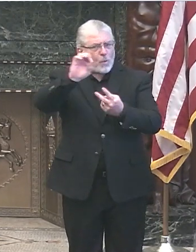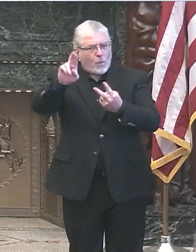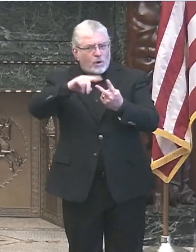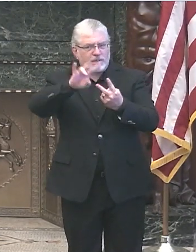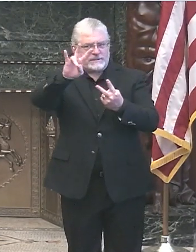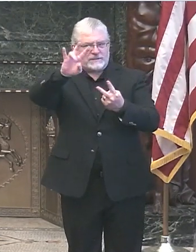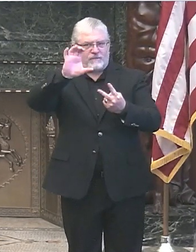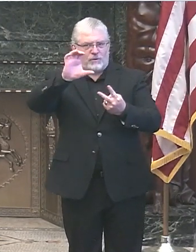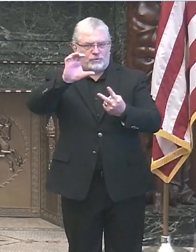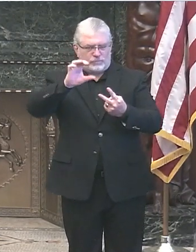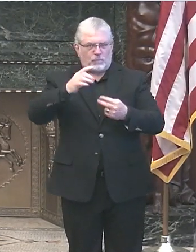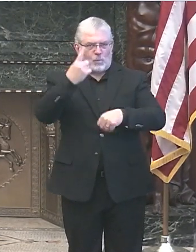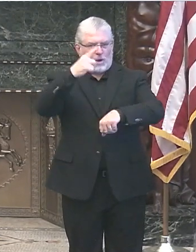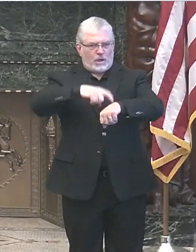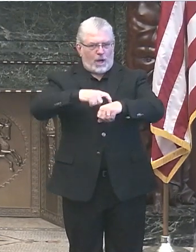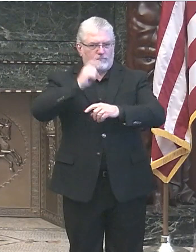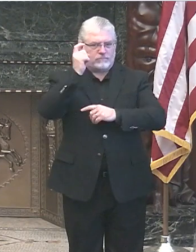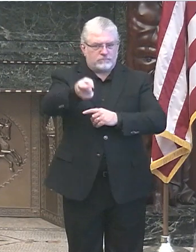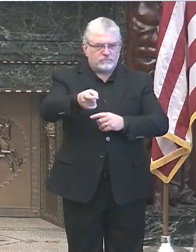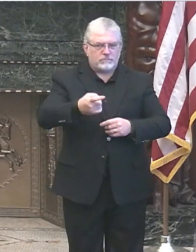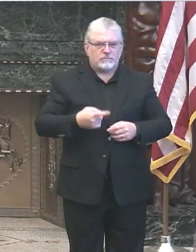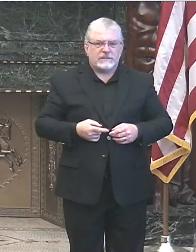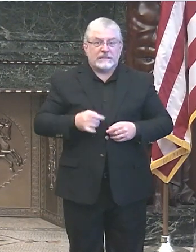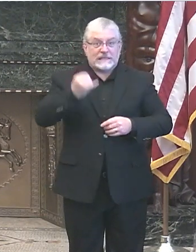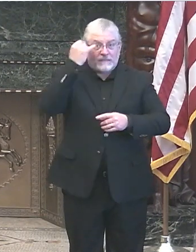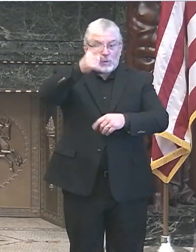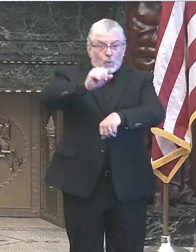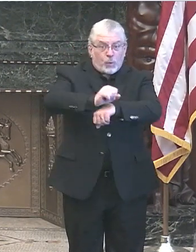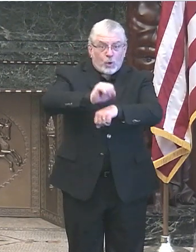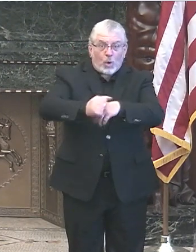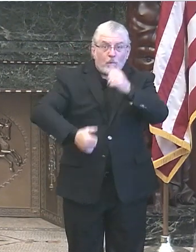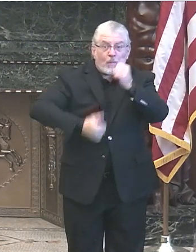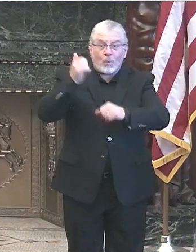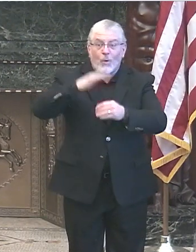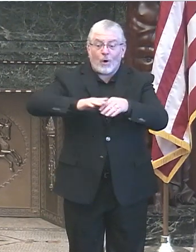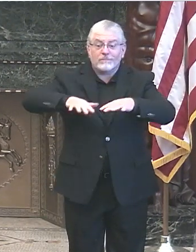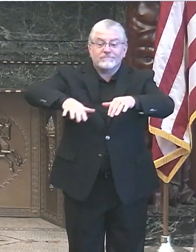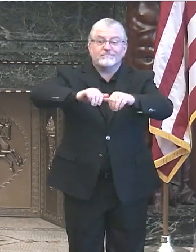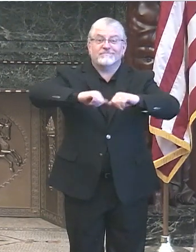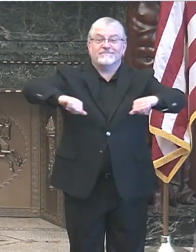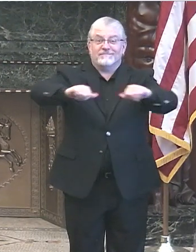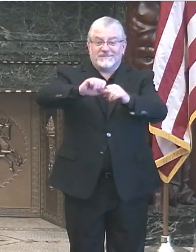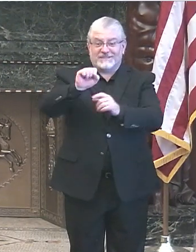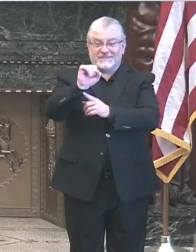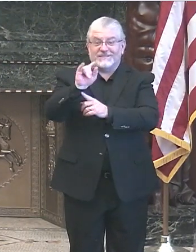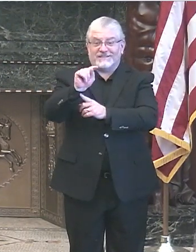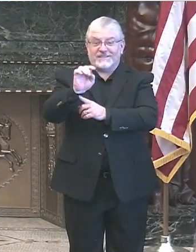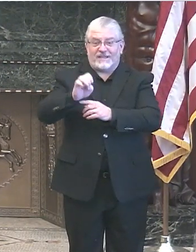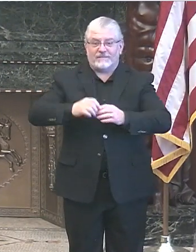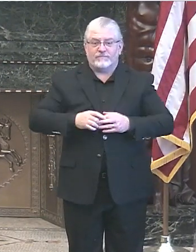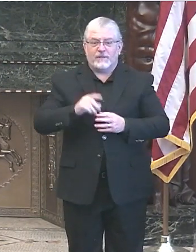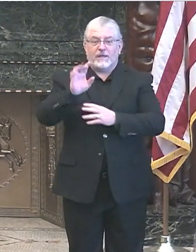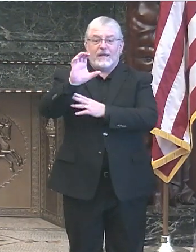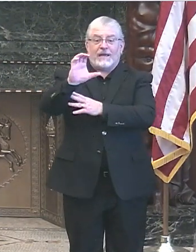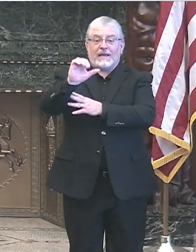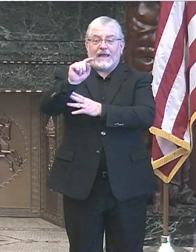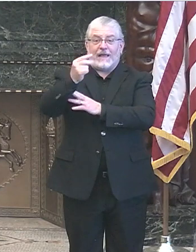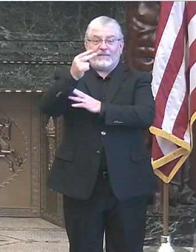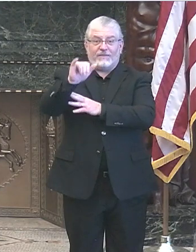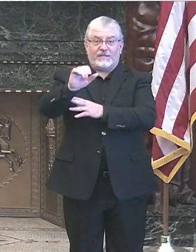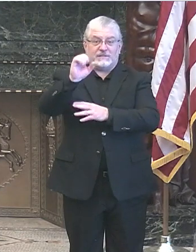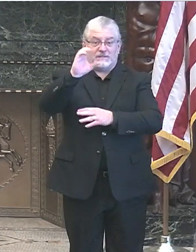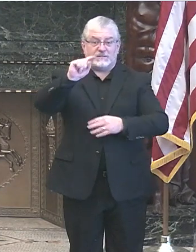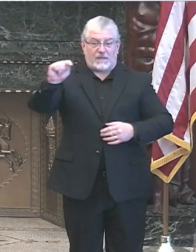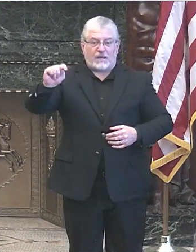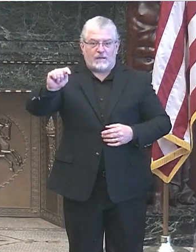of their time. I want to thank publicly Kathy Scott and her leadership team at DC 47 for their willingness to step up and agree